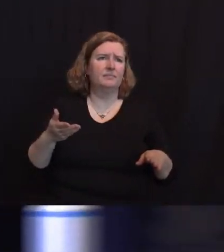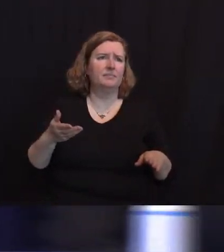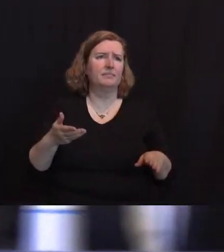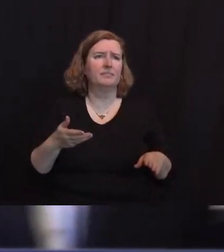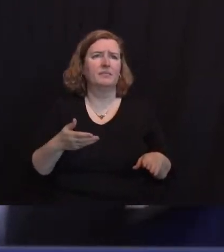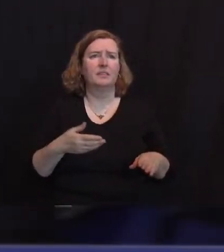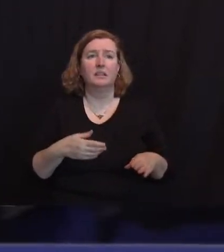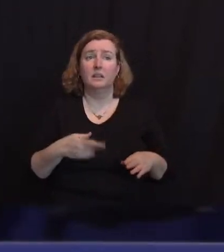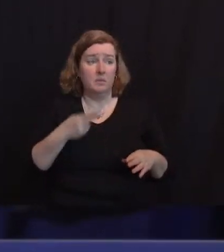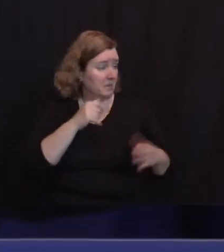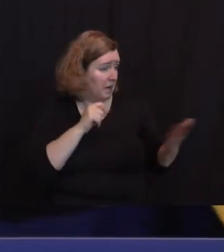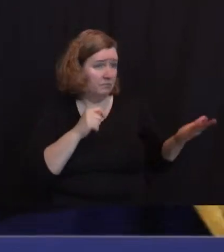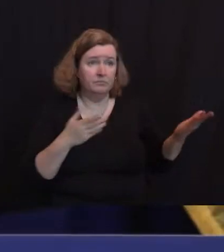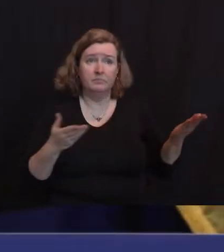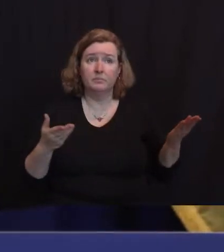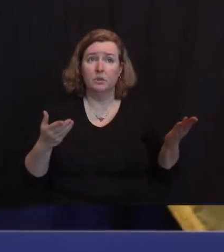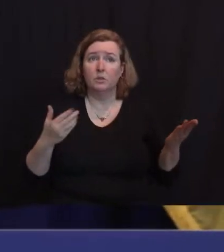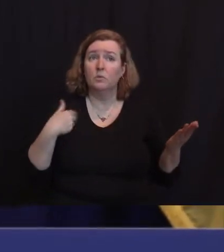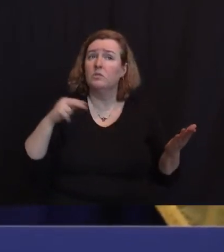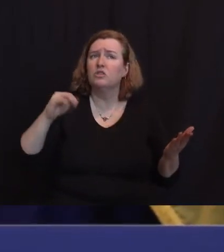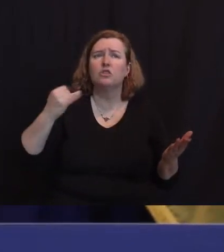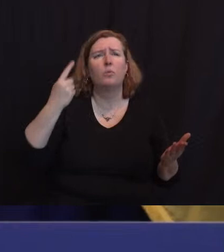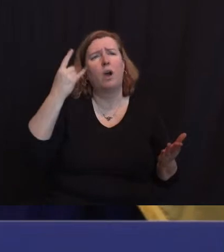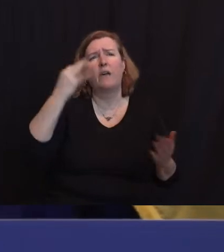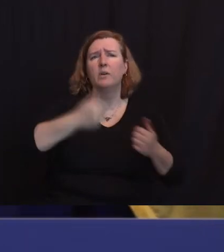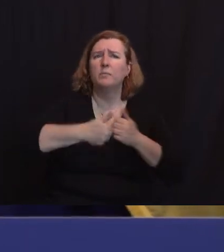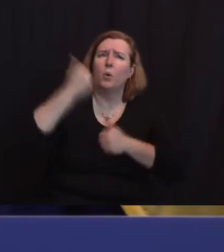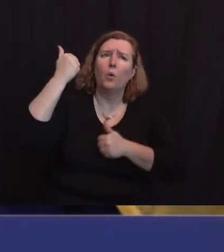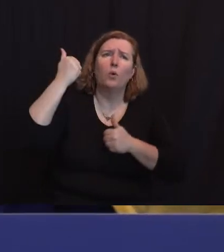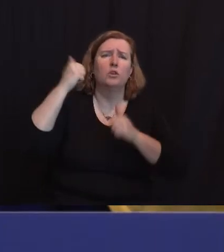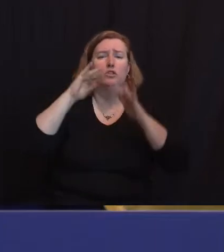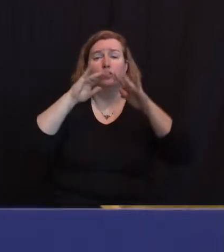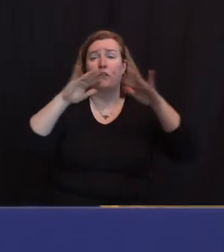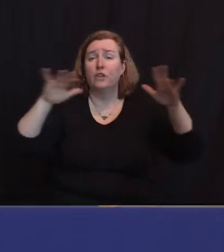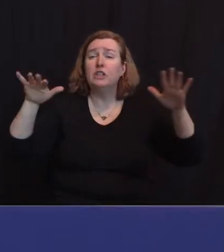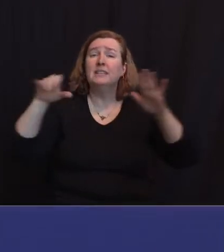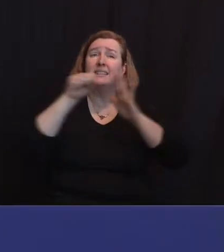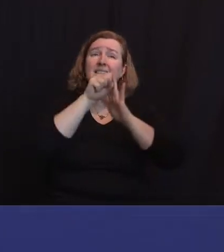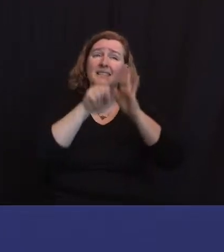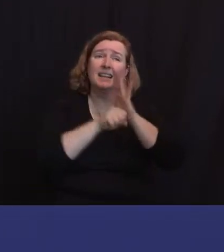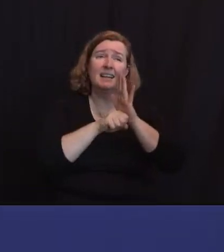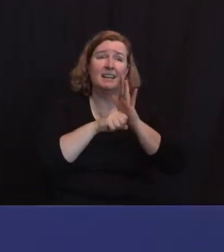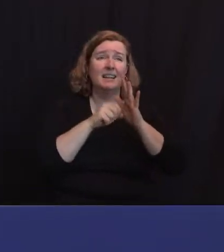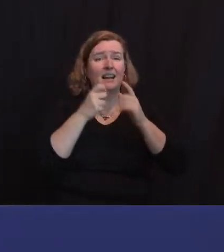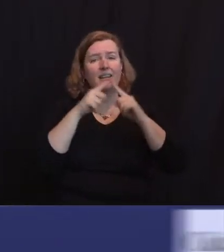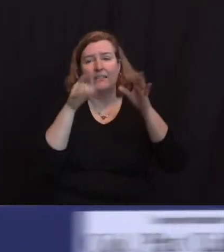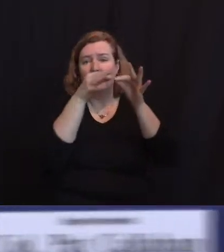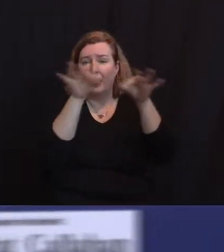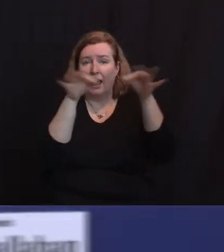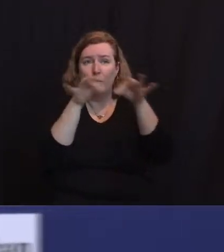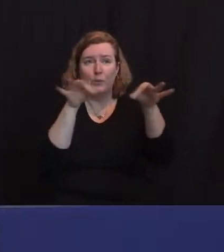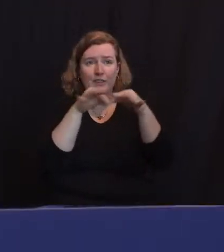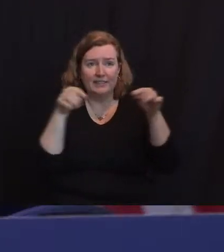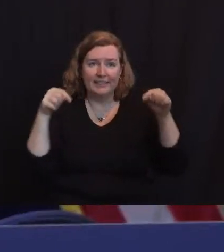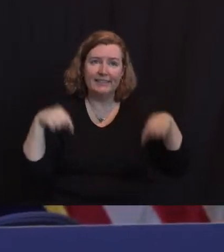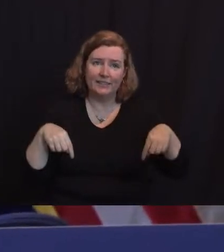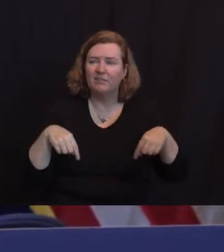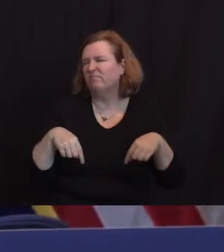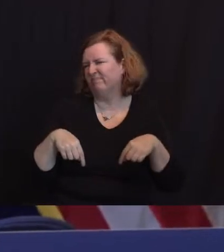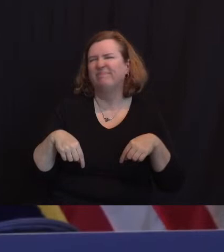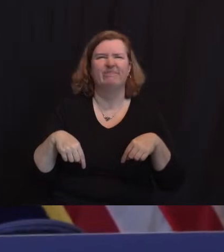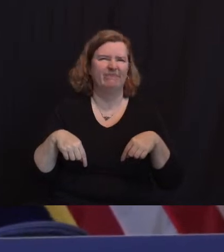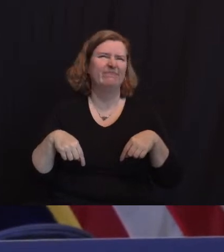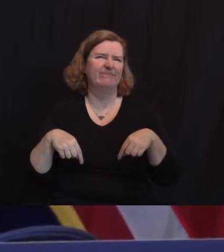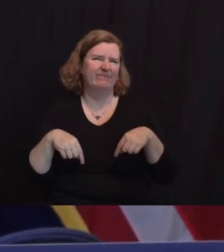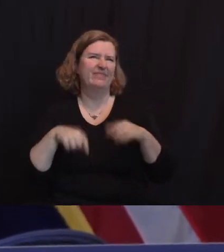because we are the most diverse state in America, and that means we speak a lot of languages. That's right, thank you. And Judy and I were just on with Mayor Baraka,